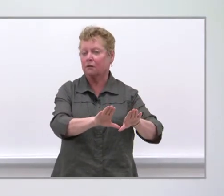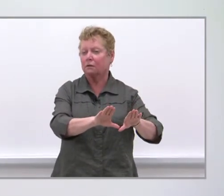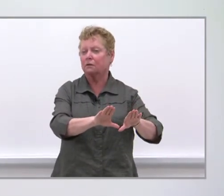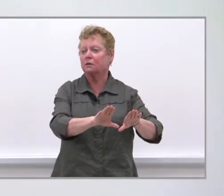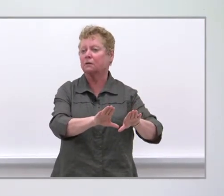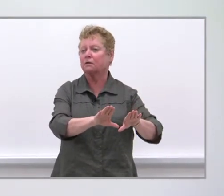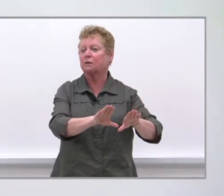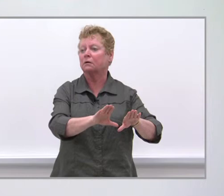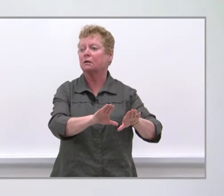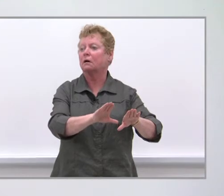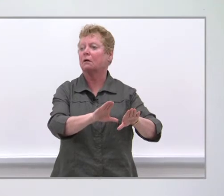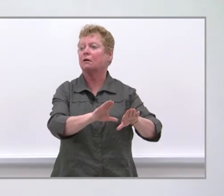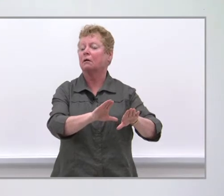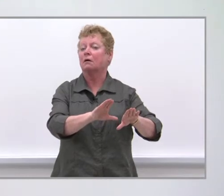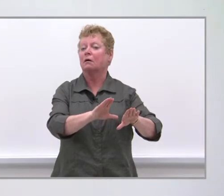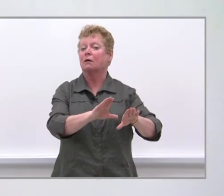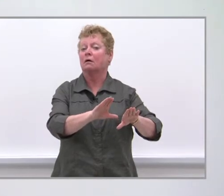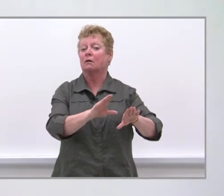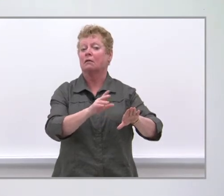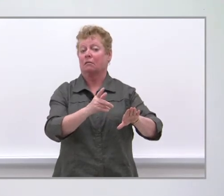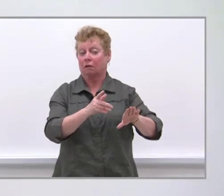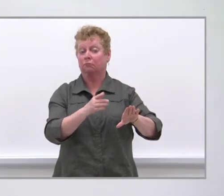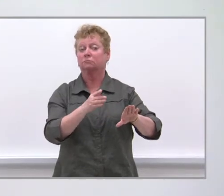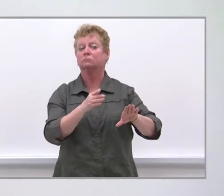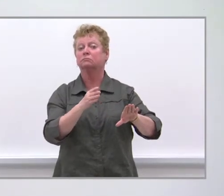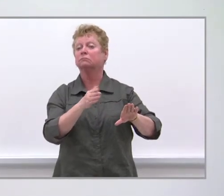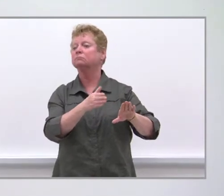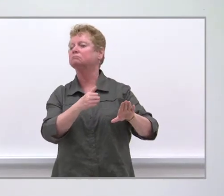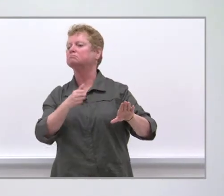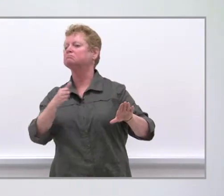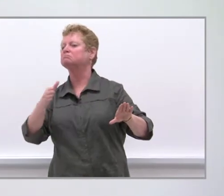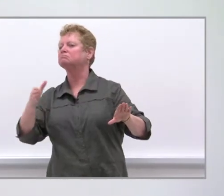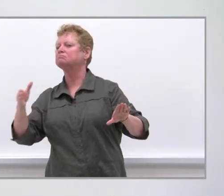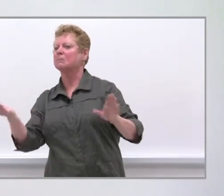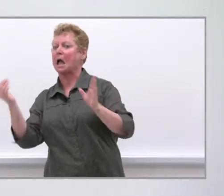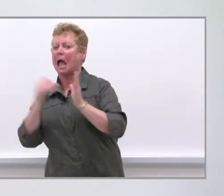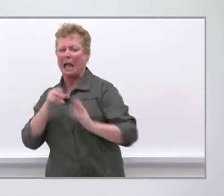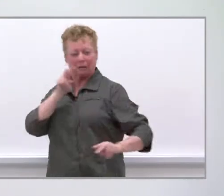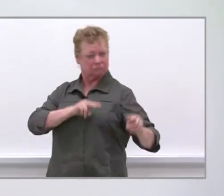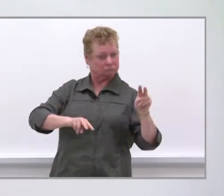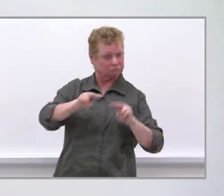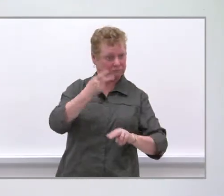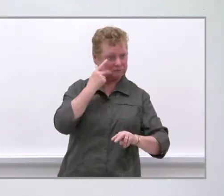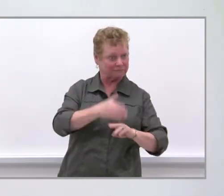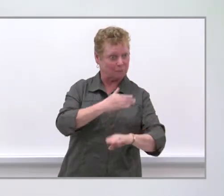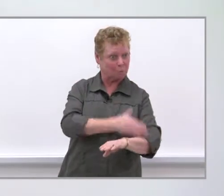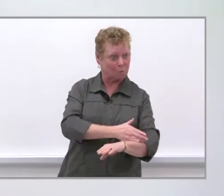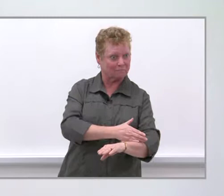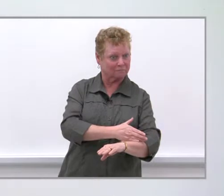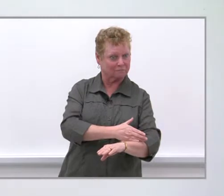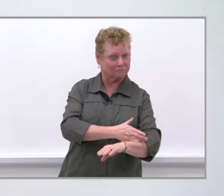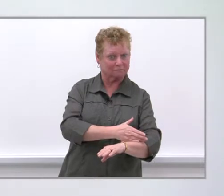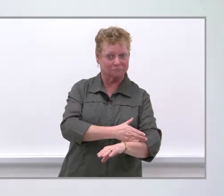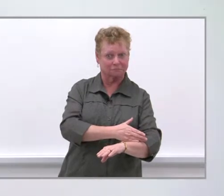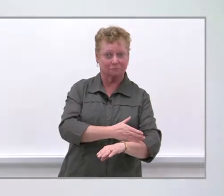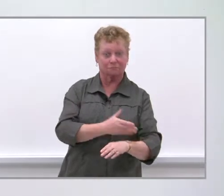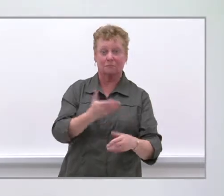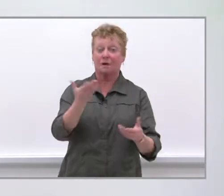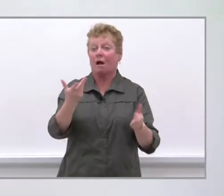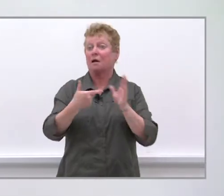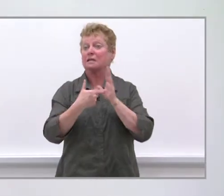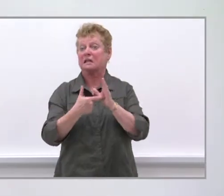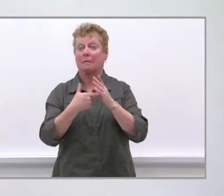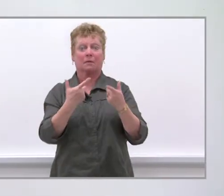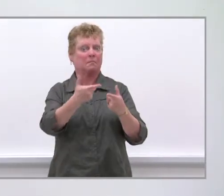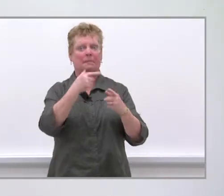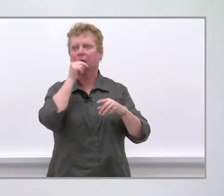and we can assess how they've improved over time. So it might be now that they have